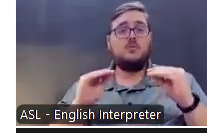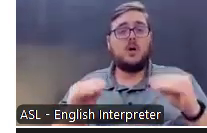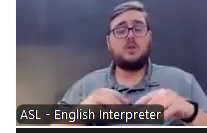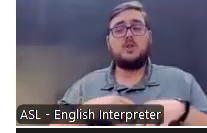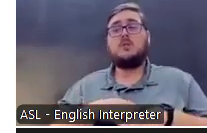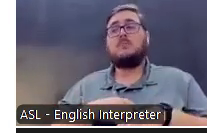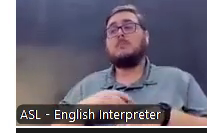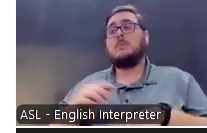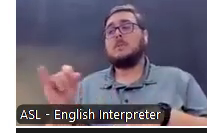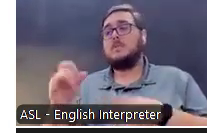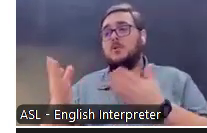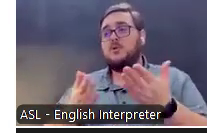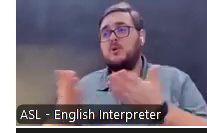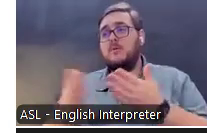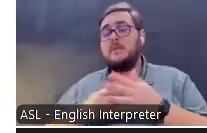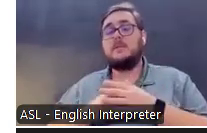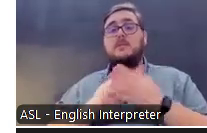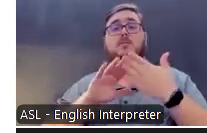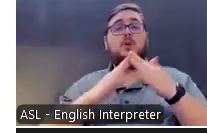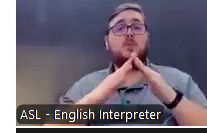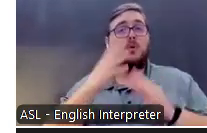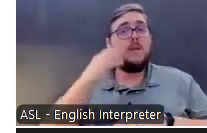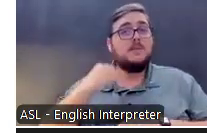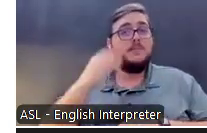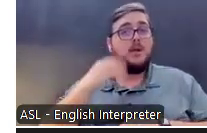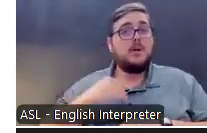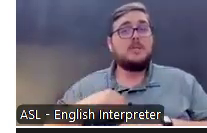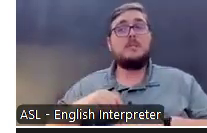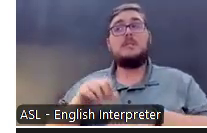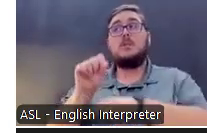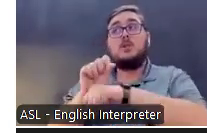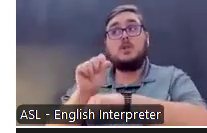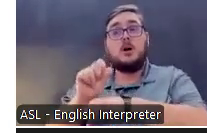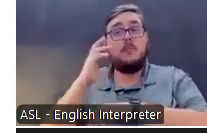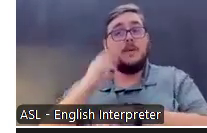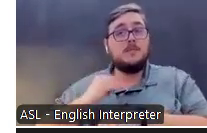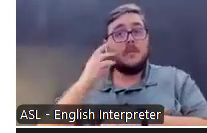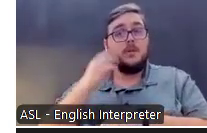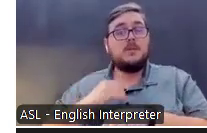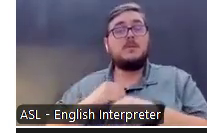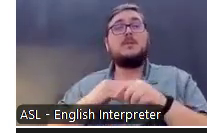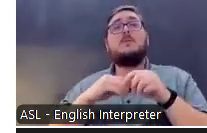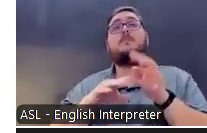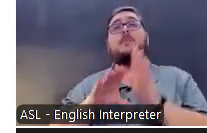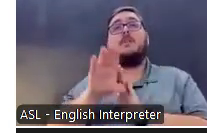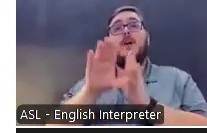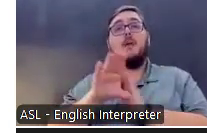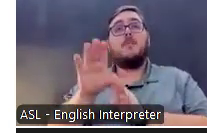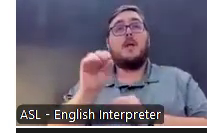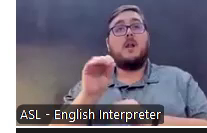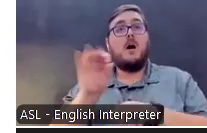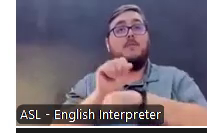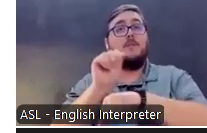community experiences, like job experiences, development of employment